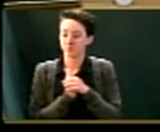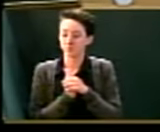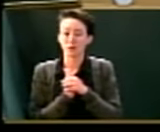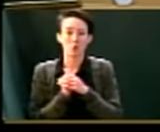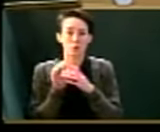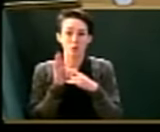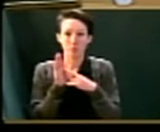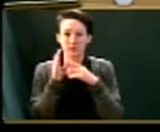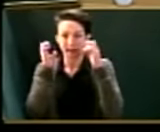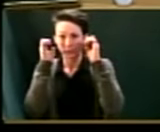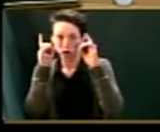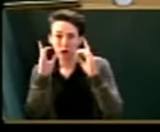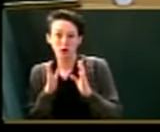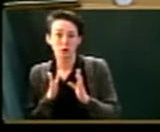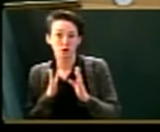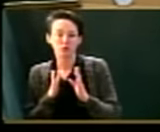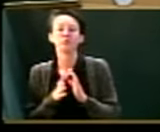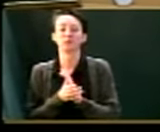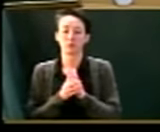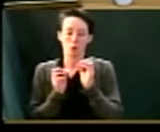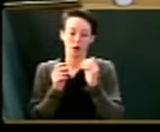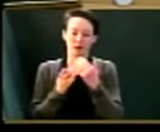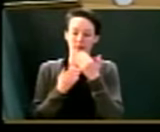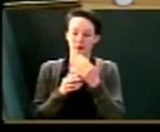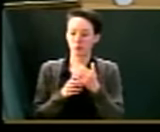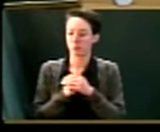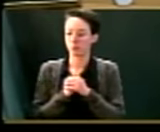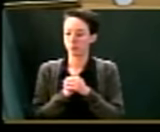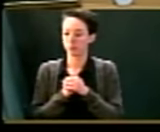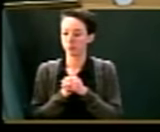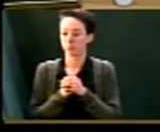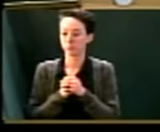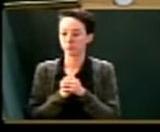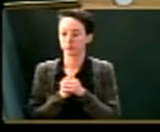Okay. Yes. Okay. Thank you. Thank you.